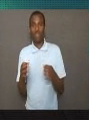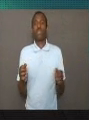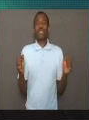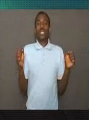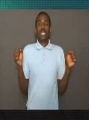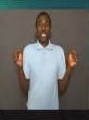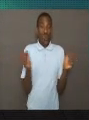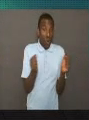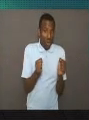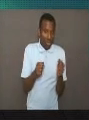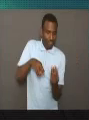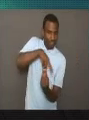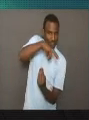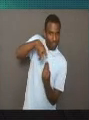region.